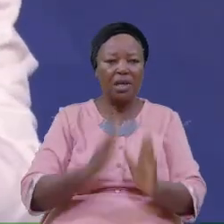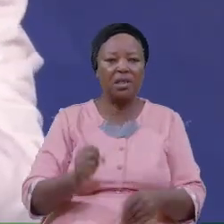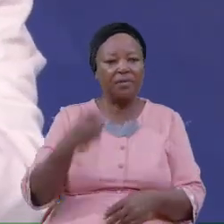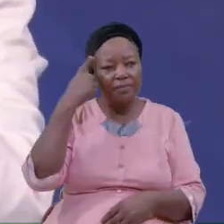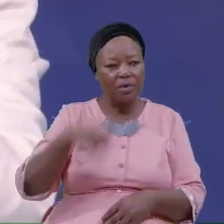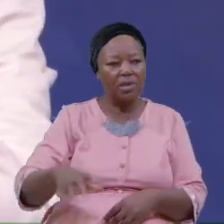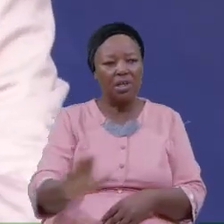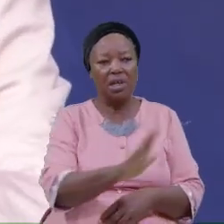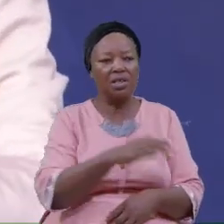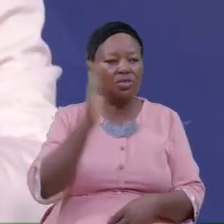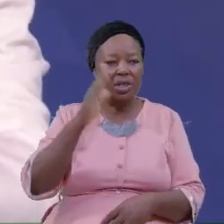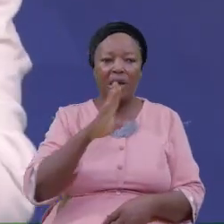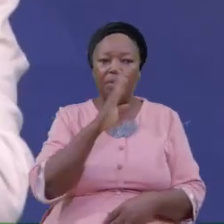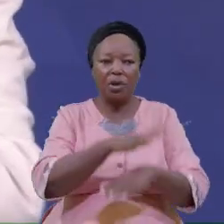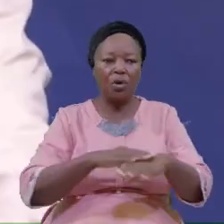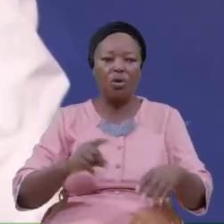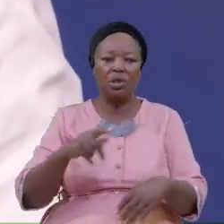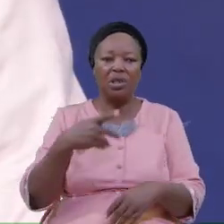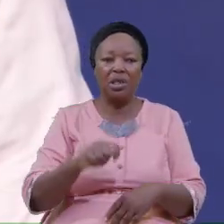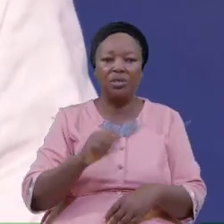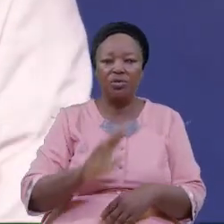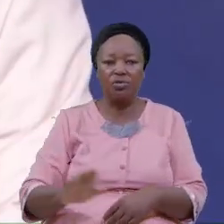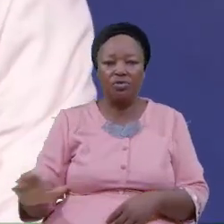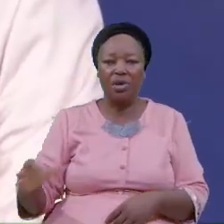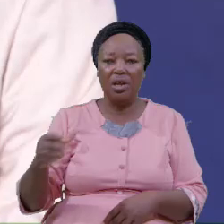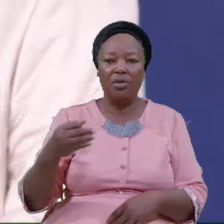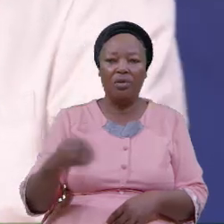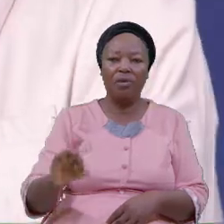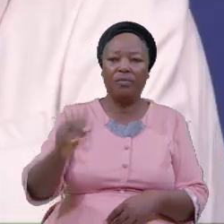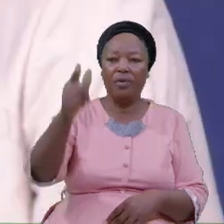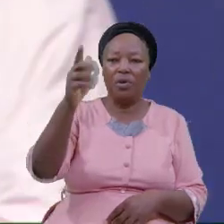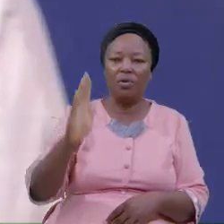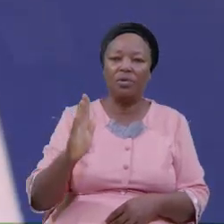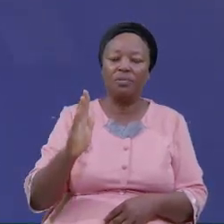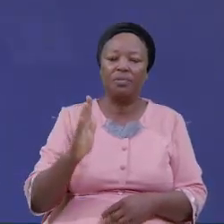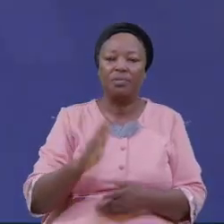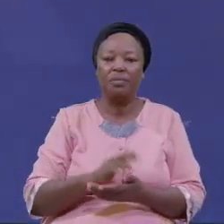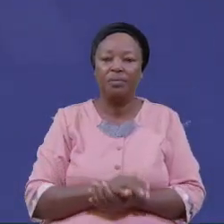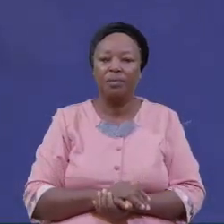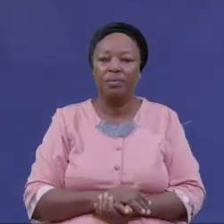shall be called the children of God.